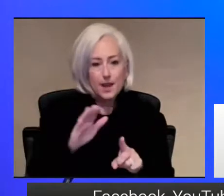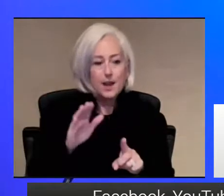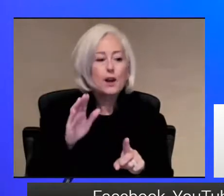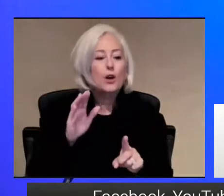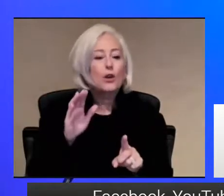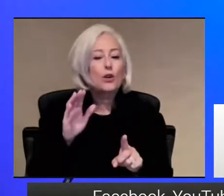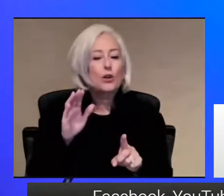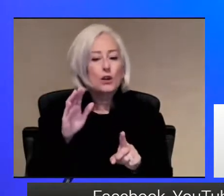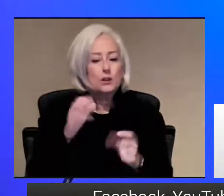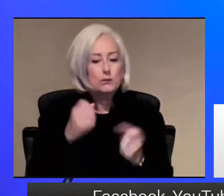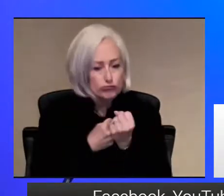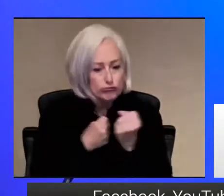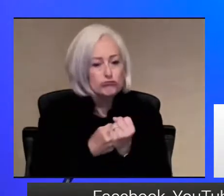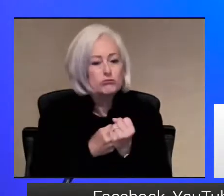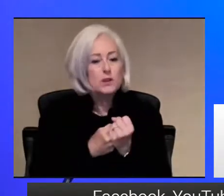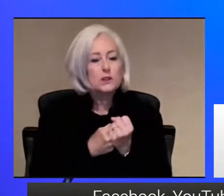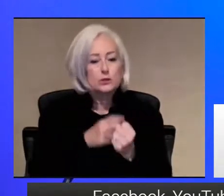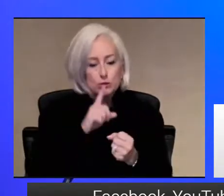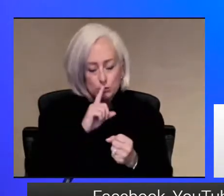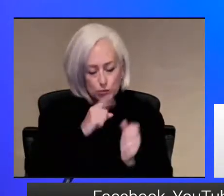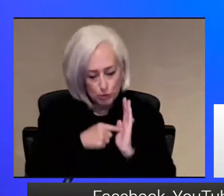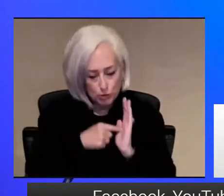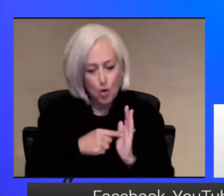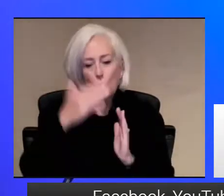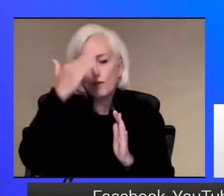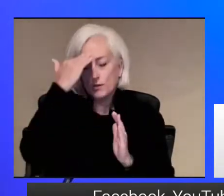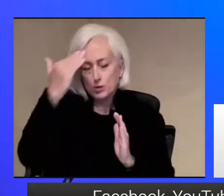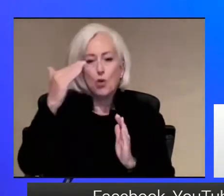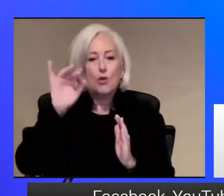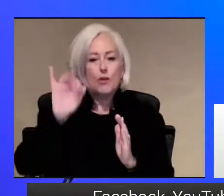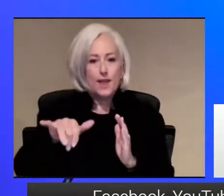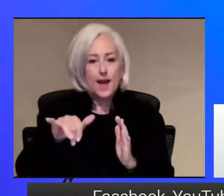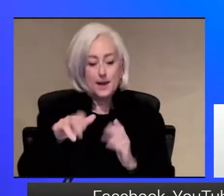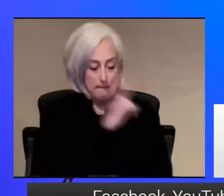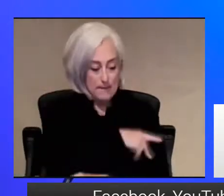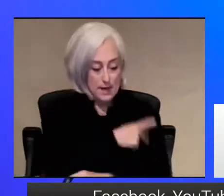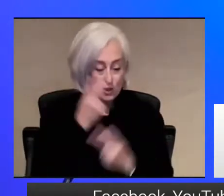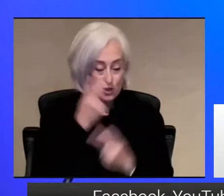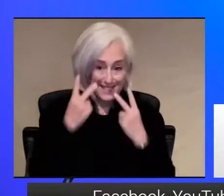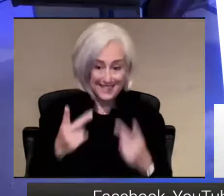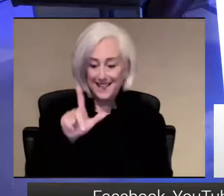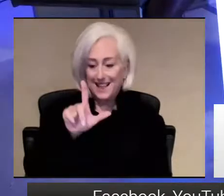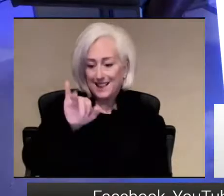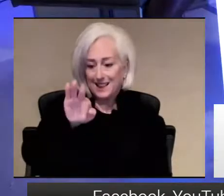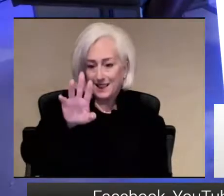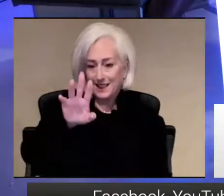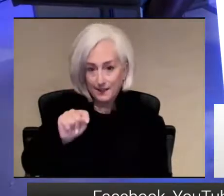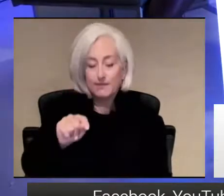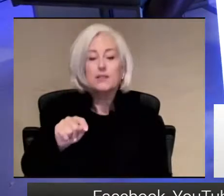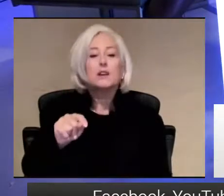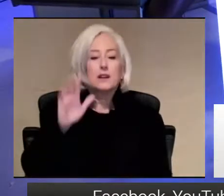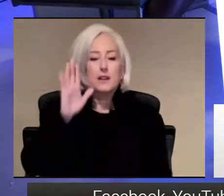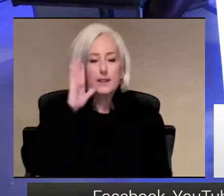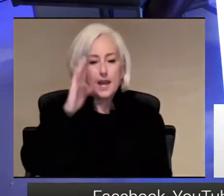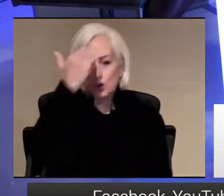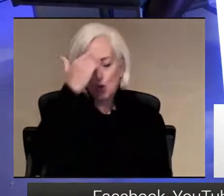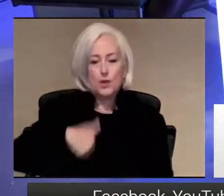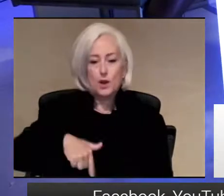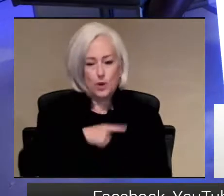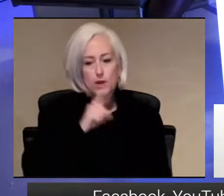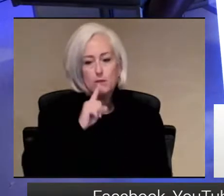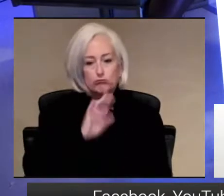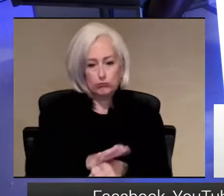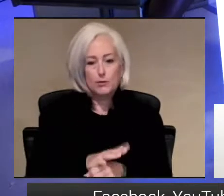that it really meant something when our patients saw that we were committed to birth equity. So studies show that students